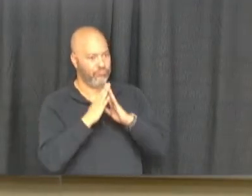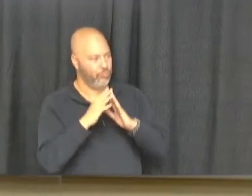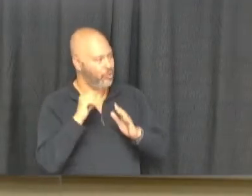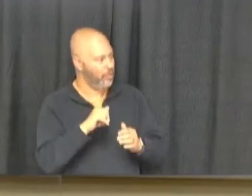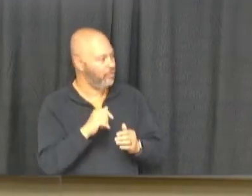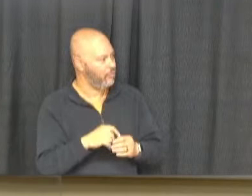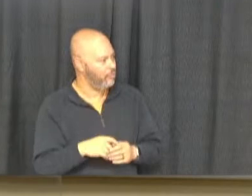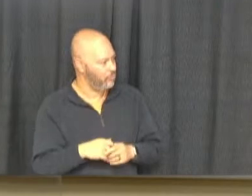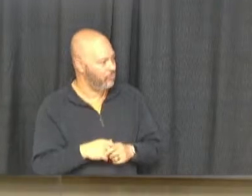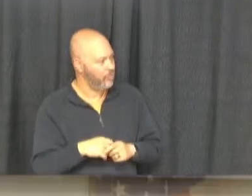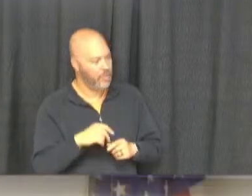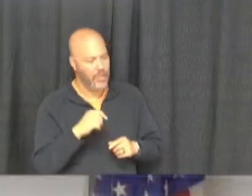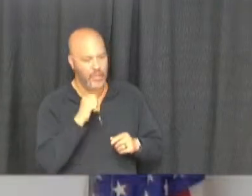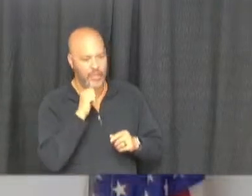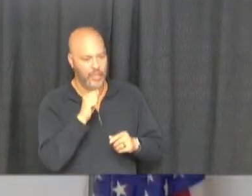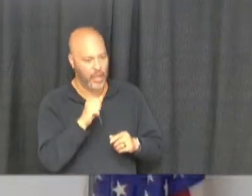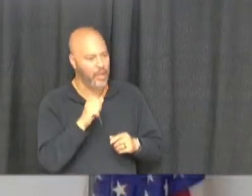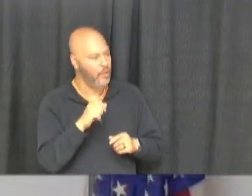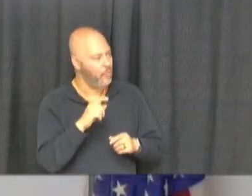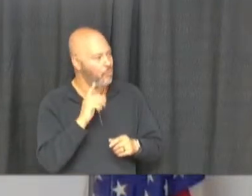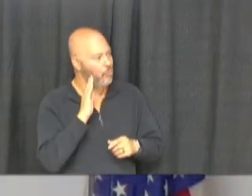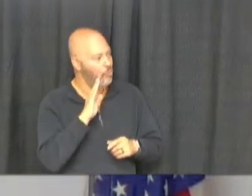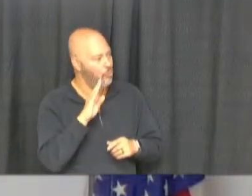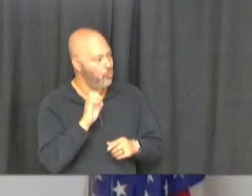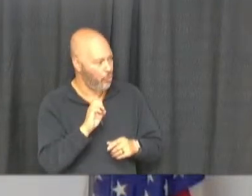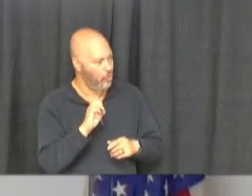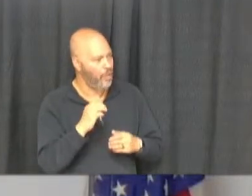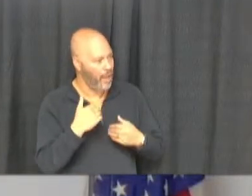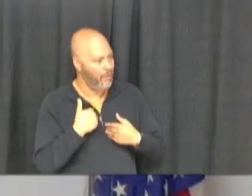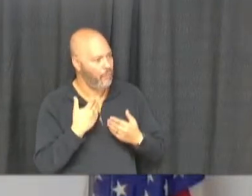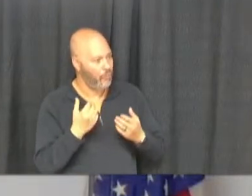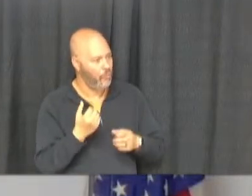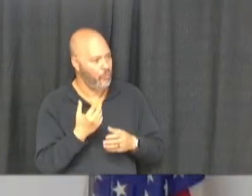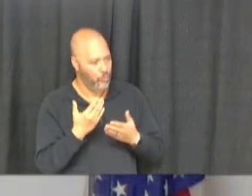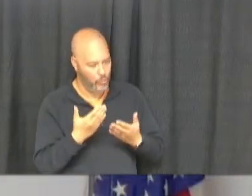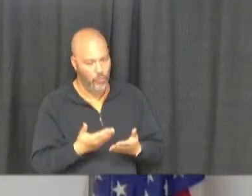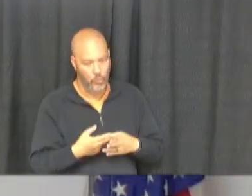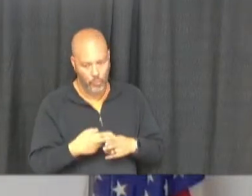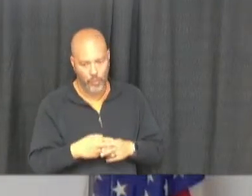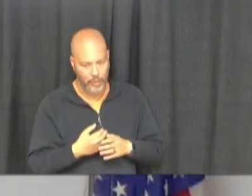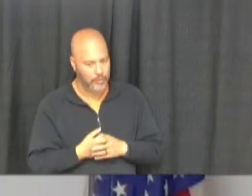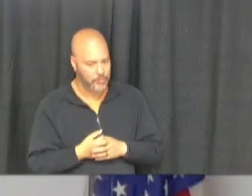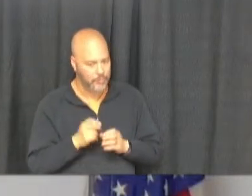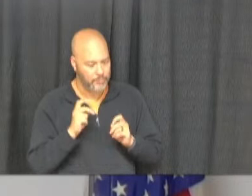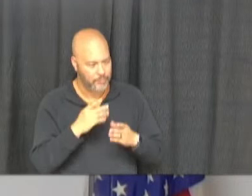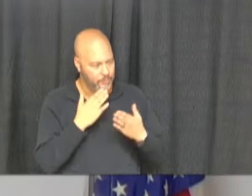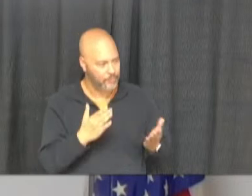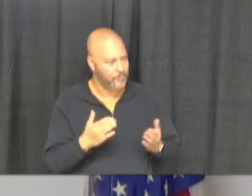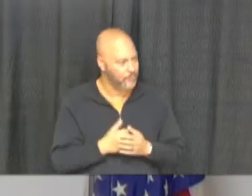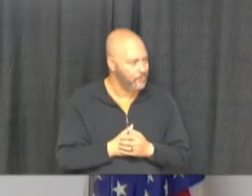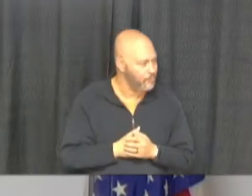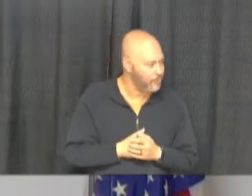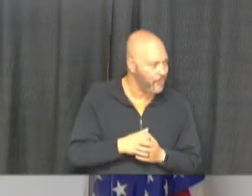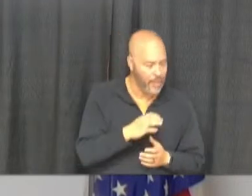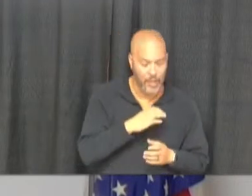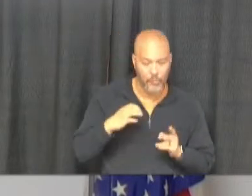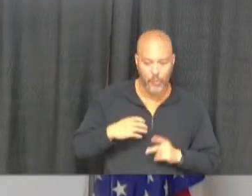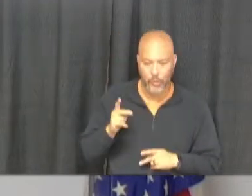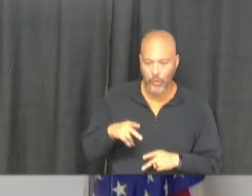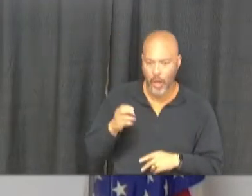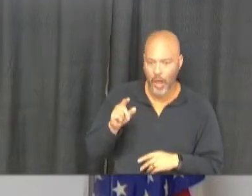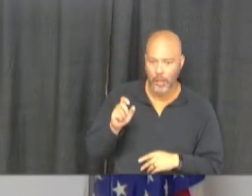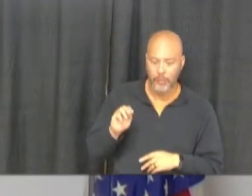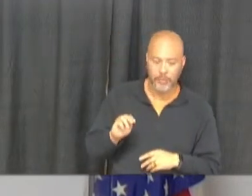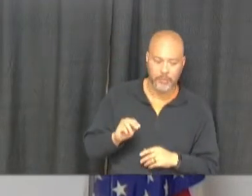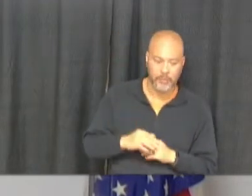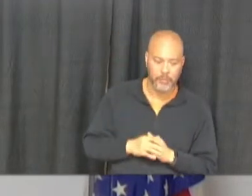It's a non-binding resolution, but it would carry the weight. Thank you. Thank you. Councilperson Holloman, you're recognized. Thank